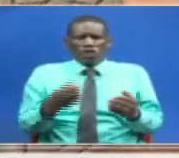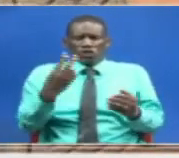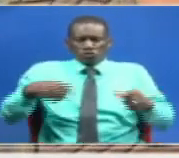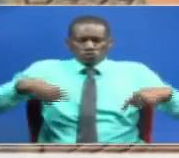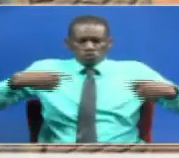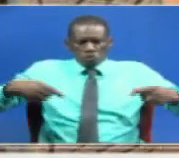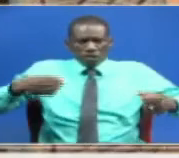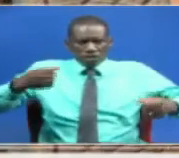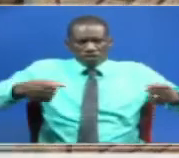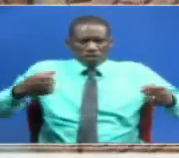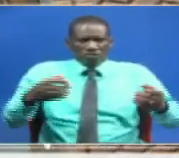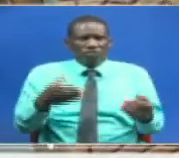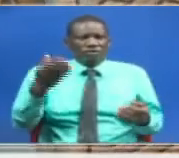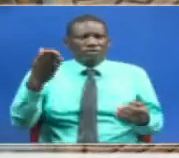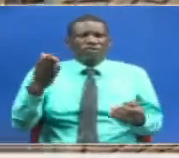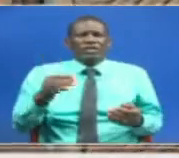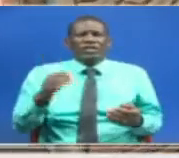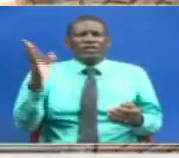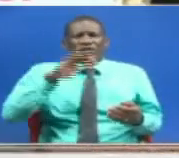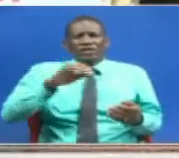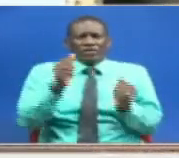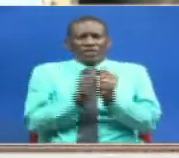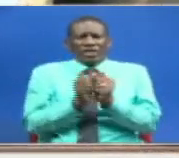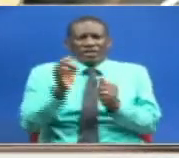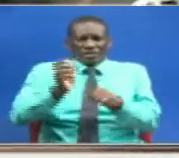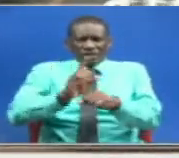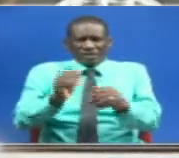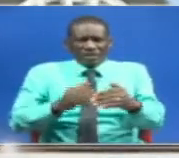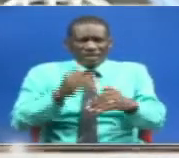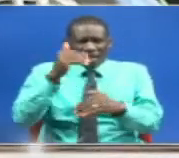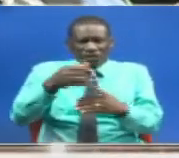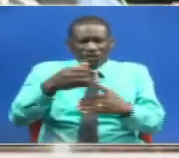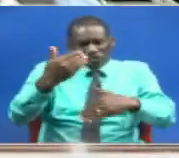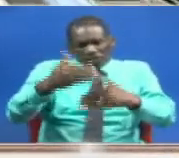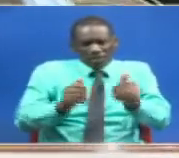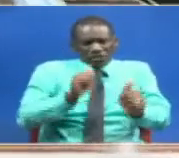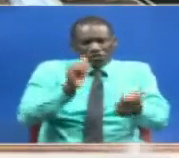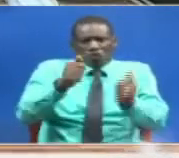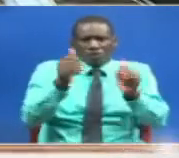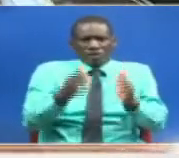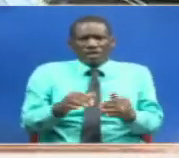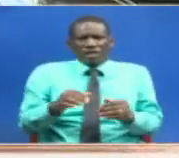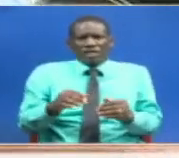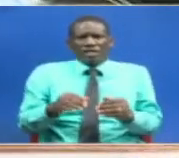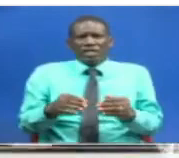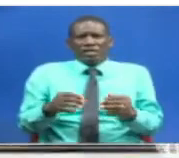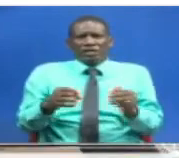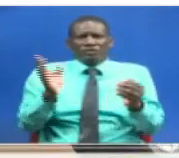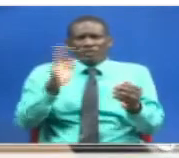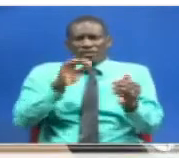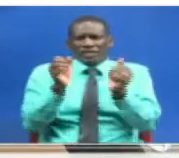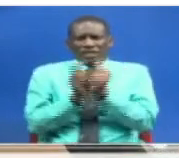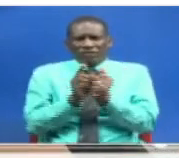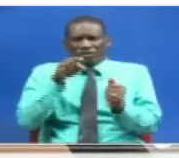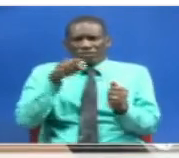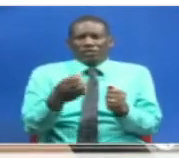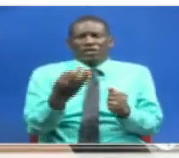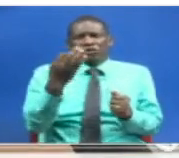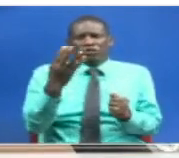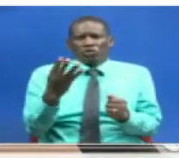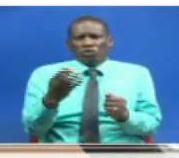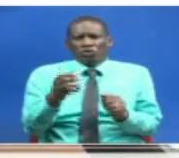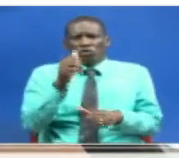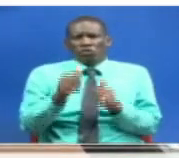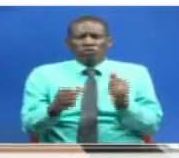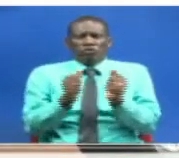non-turbo buggy class, he finished 13 seconds ahead of his nearest challenger, clocking 11 minutes and 34 seconds, which was